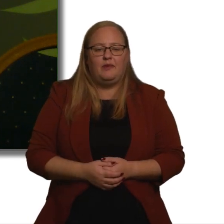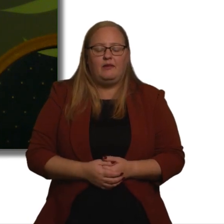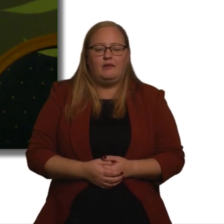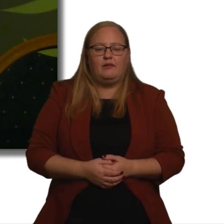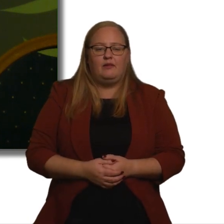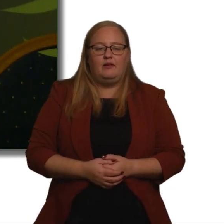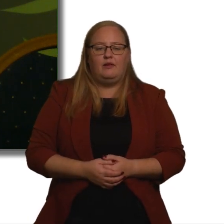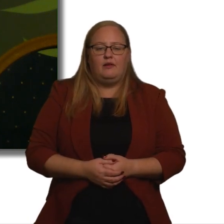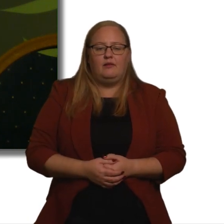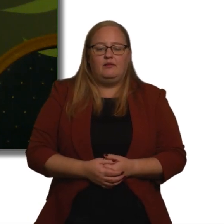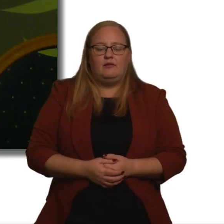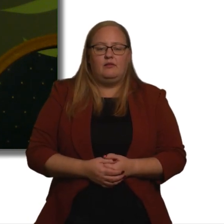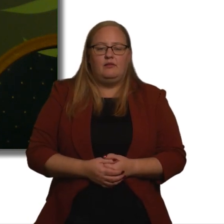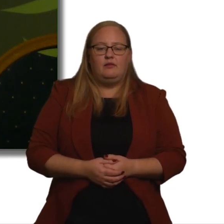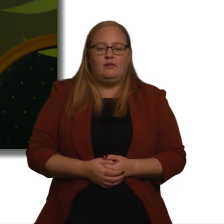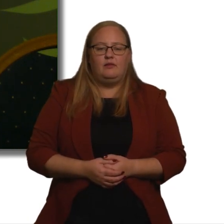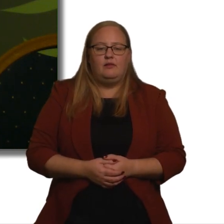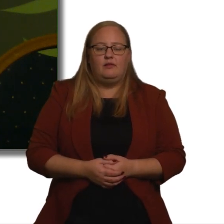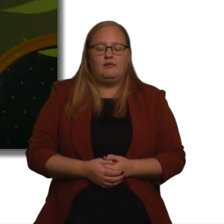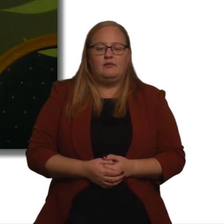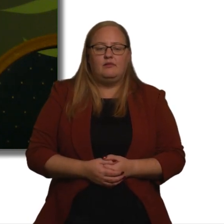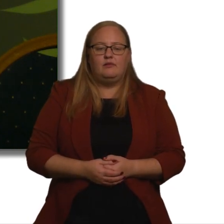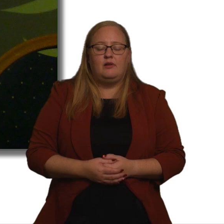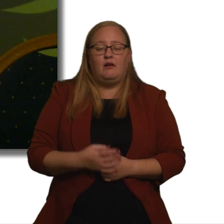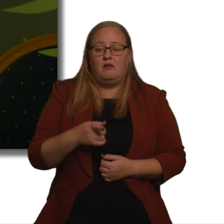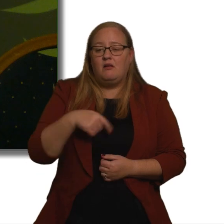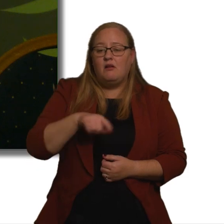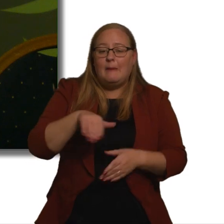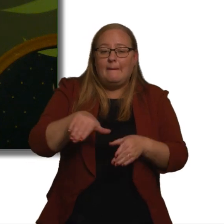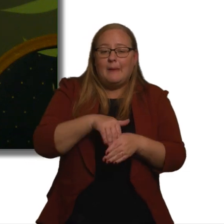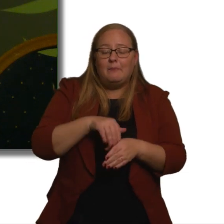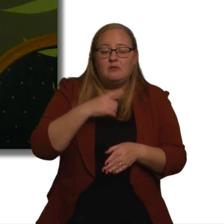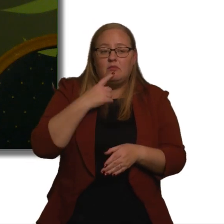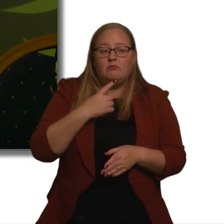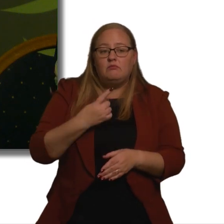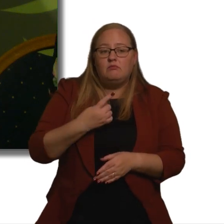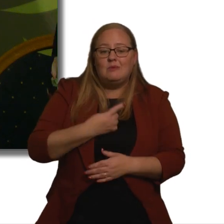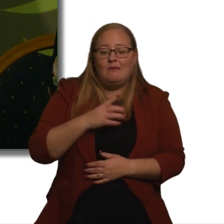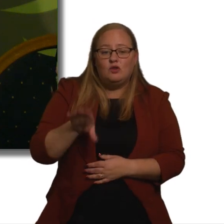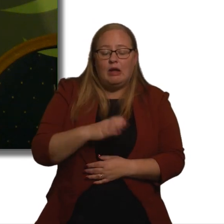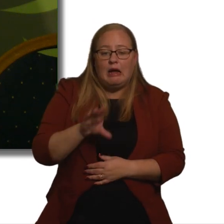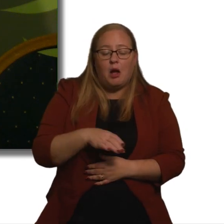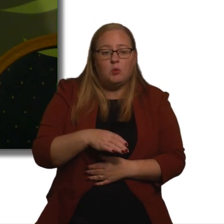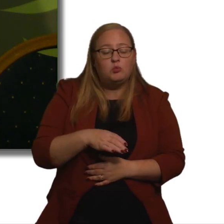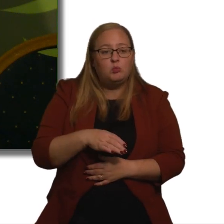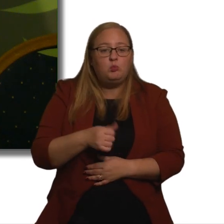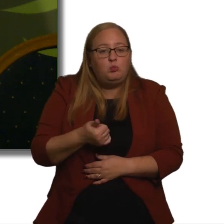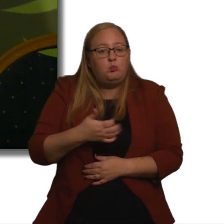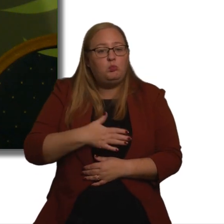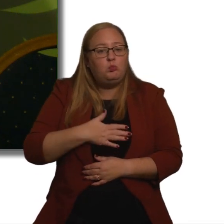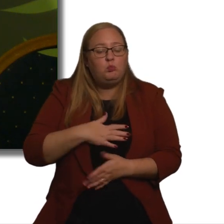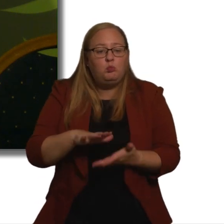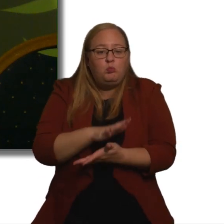checkout, we hear really favourable results from our members with checkout through the self-checkout facility as an